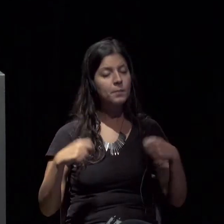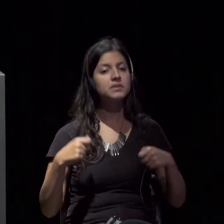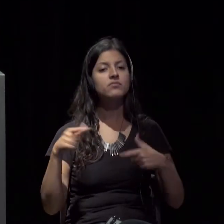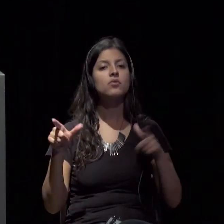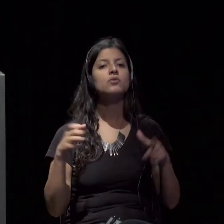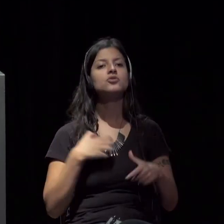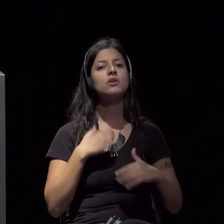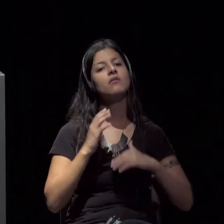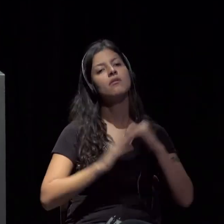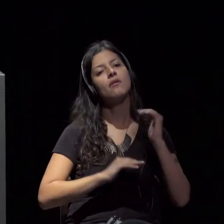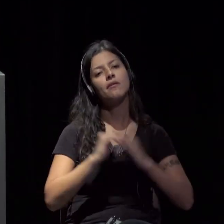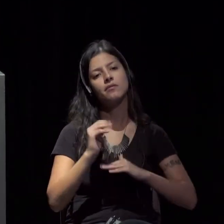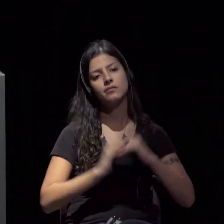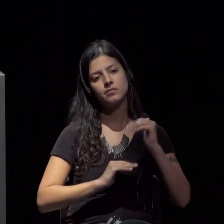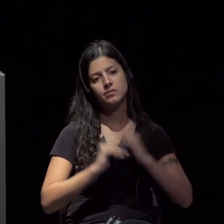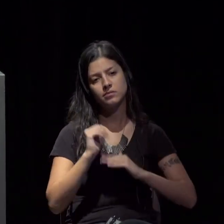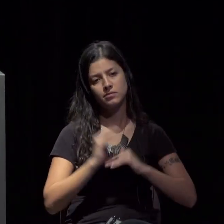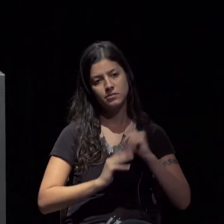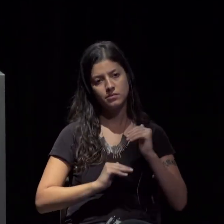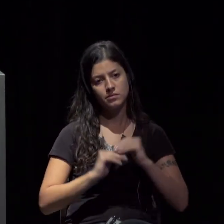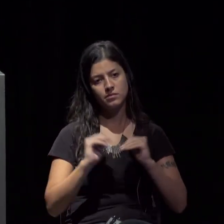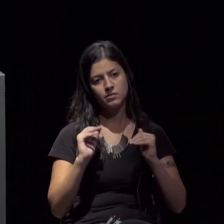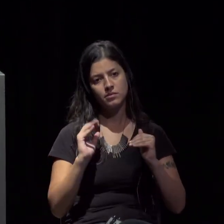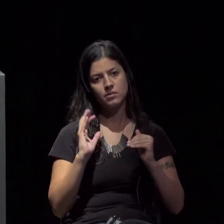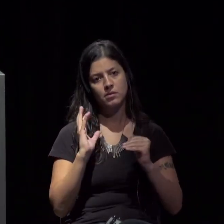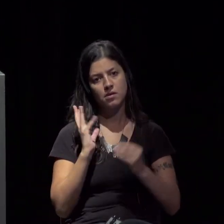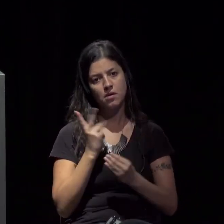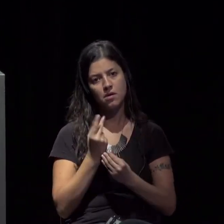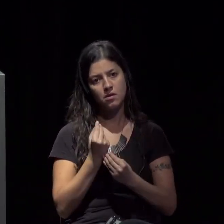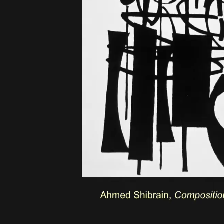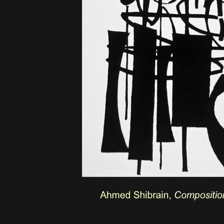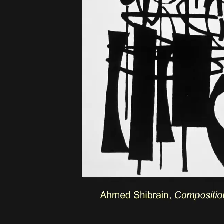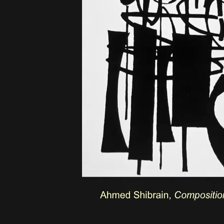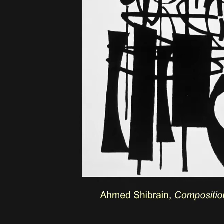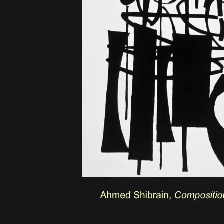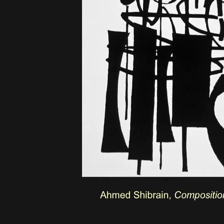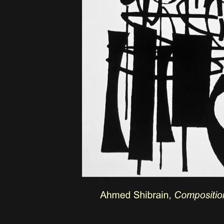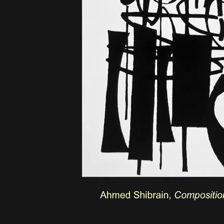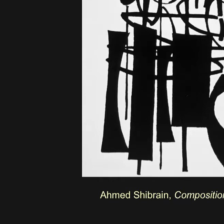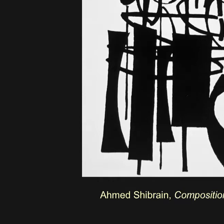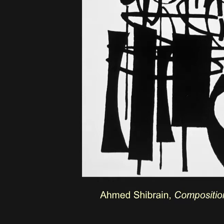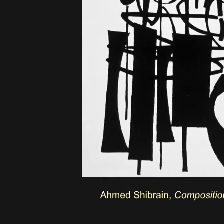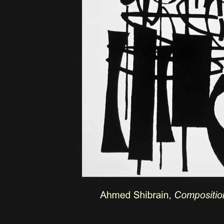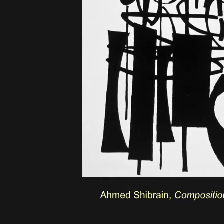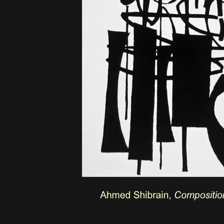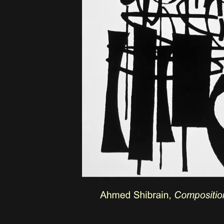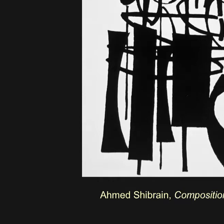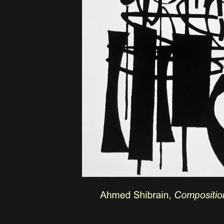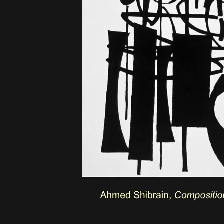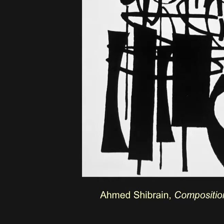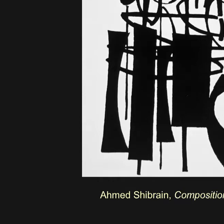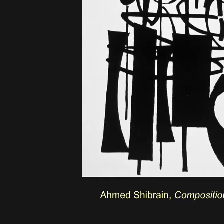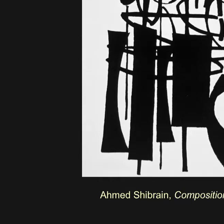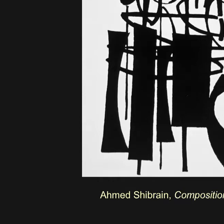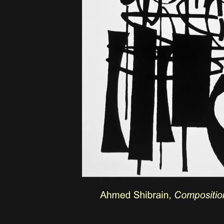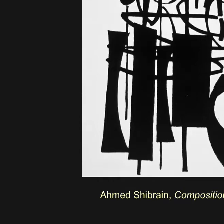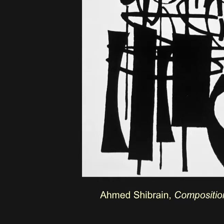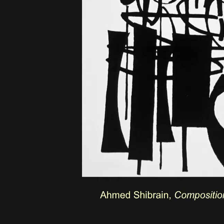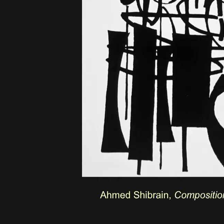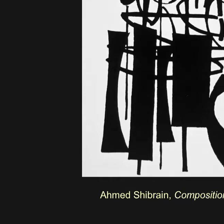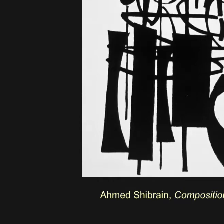So, for instance, the Sudanese artists El Salahi and Ibrahim